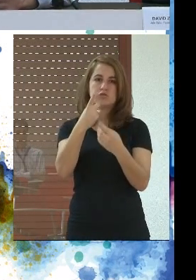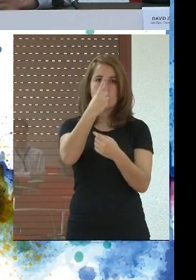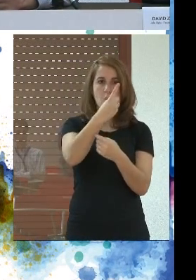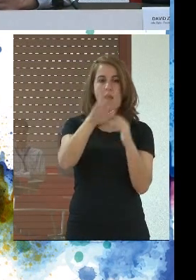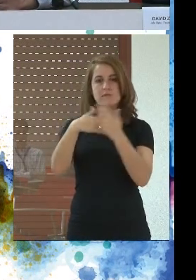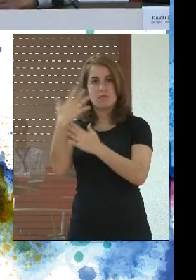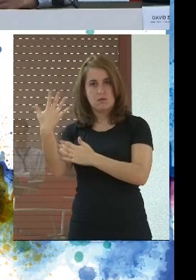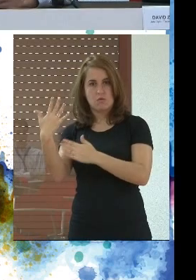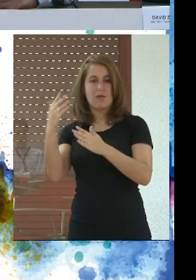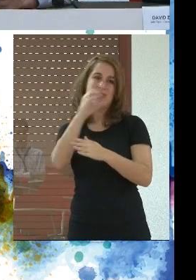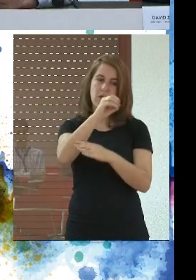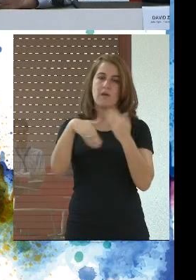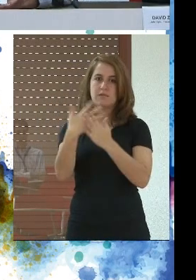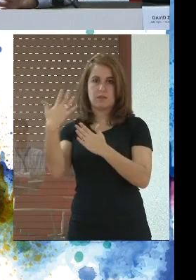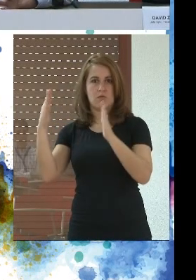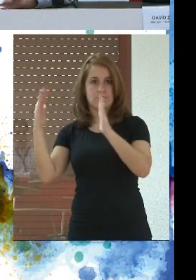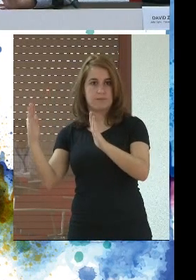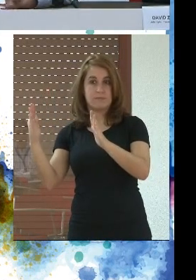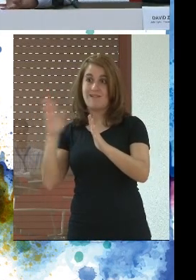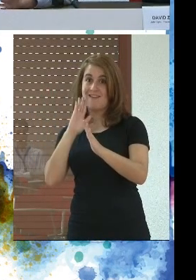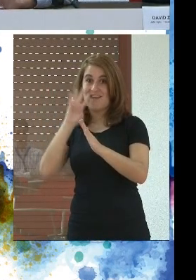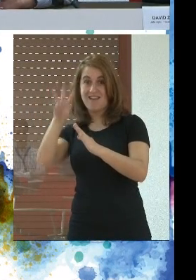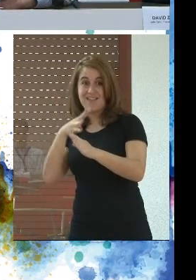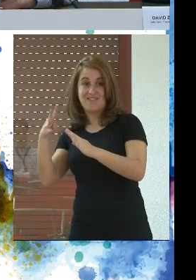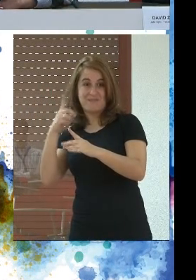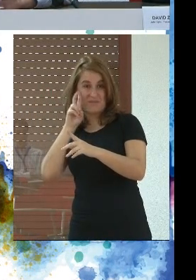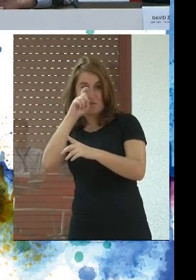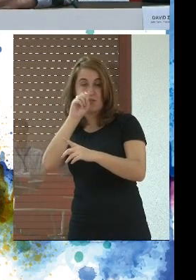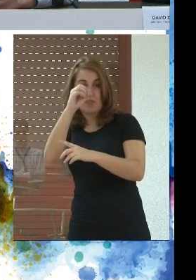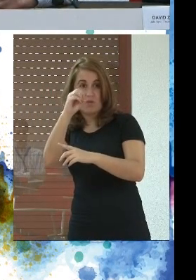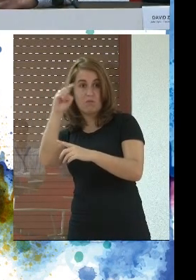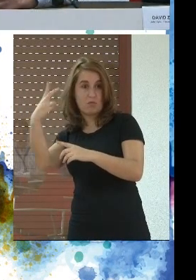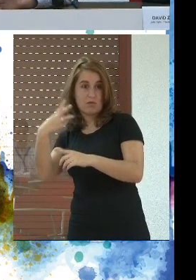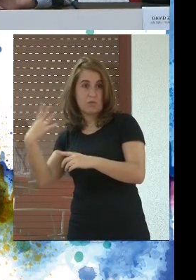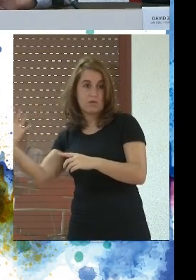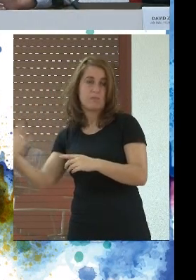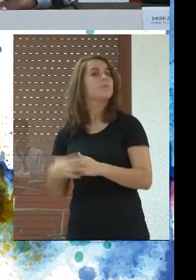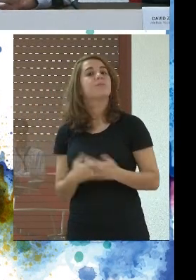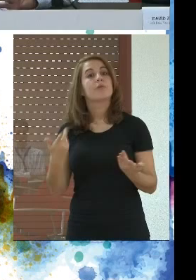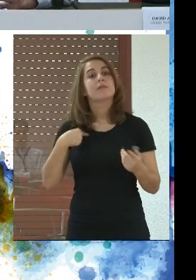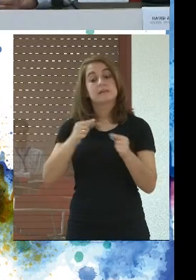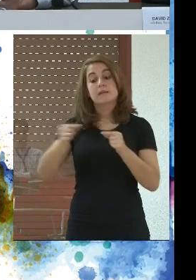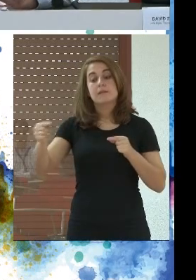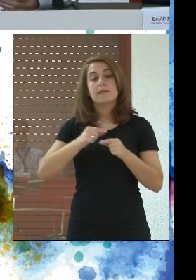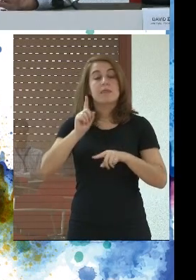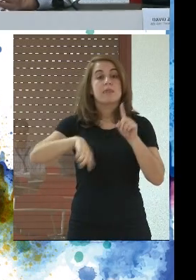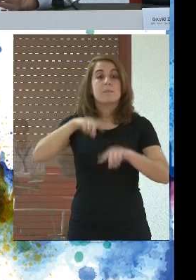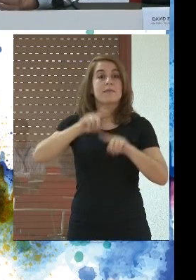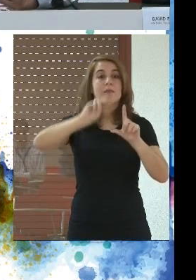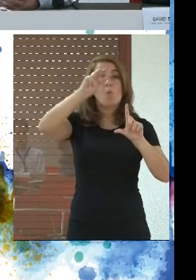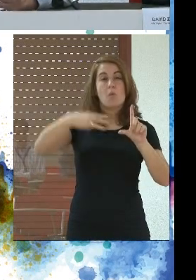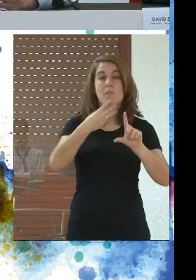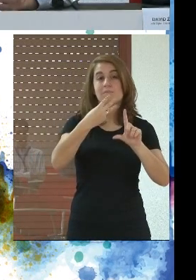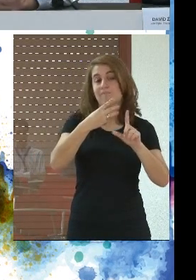the numbers between 0 and 5. The numbers that are on the matrix, the navigation matrix. This code length will